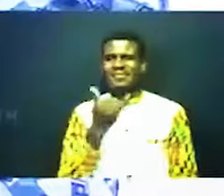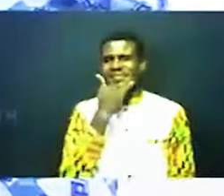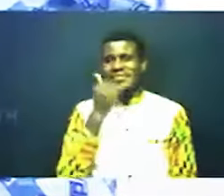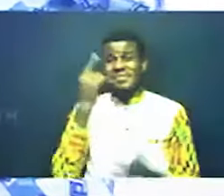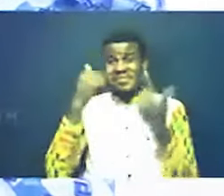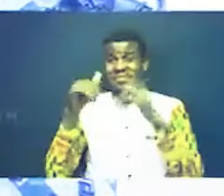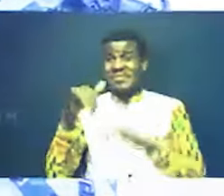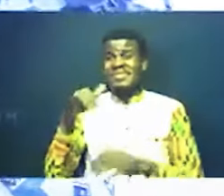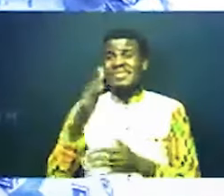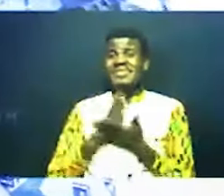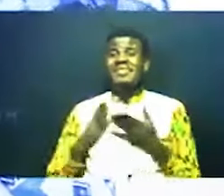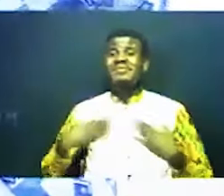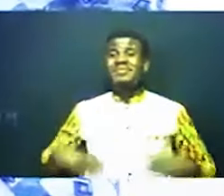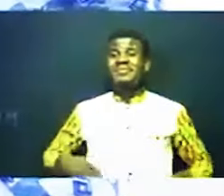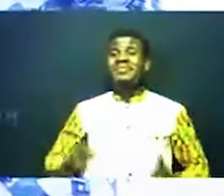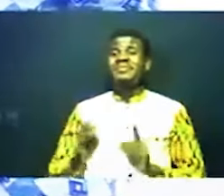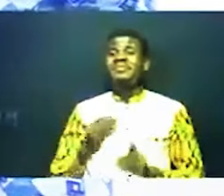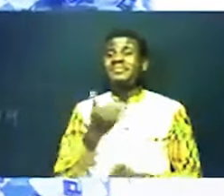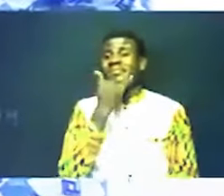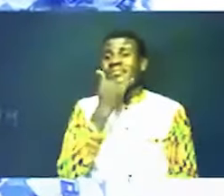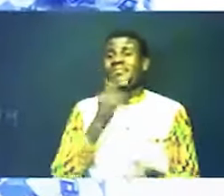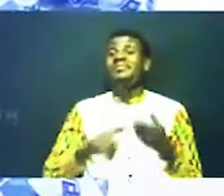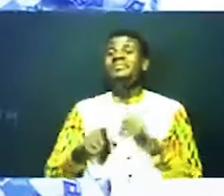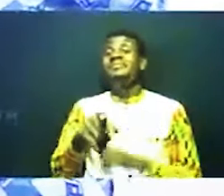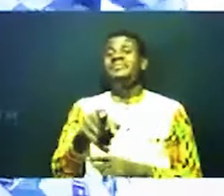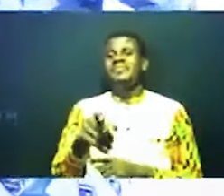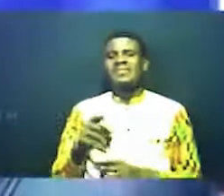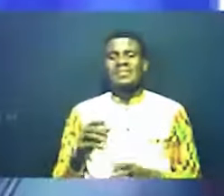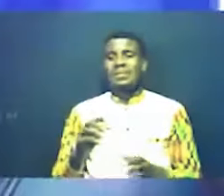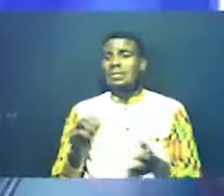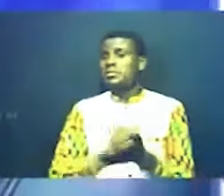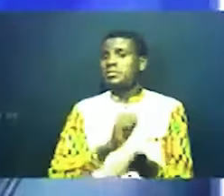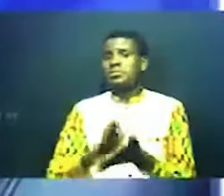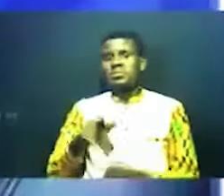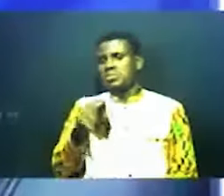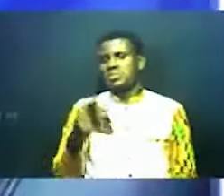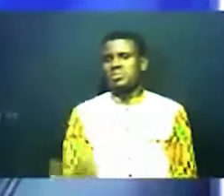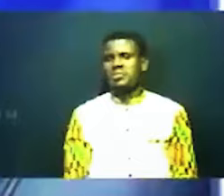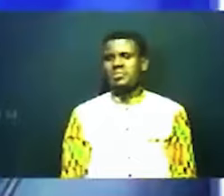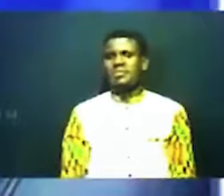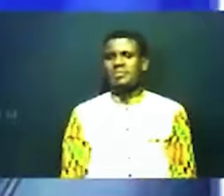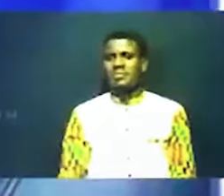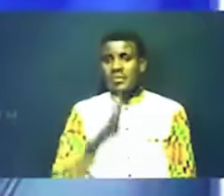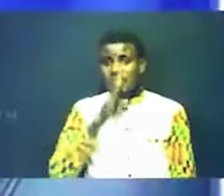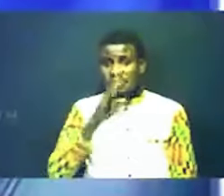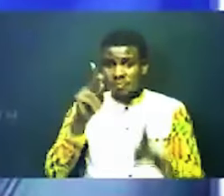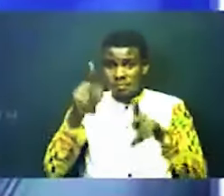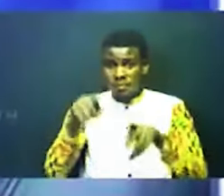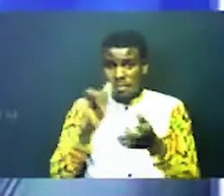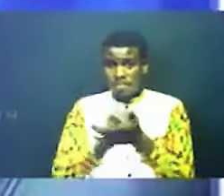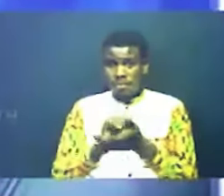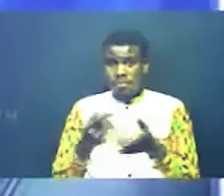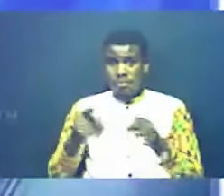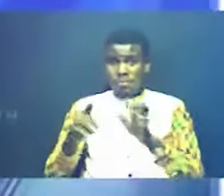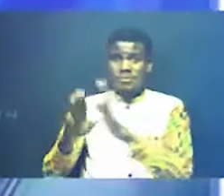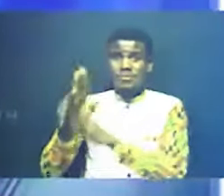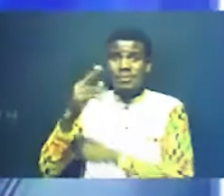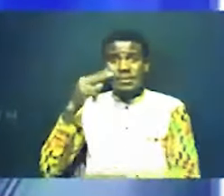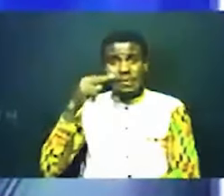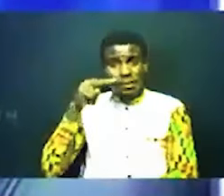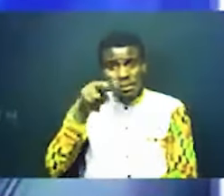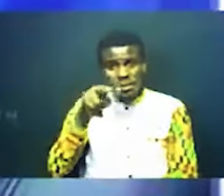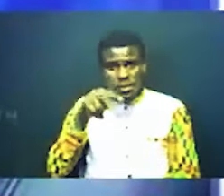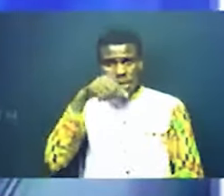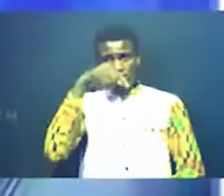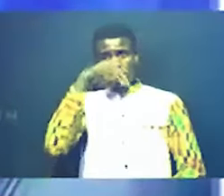been offended. To destroy you. Be a person that when God looks on your inside, God will be